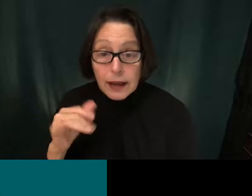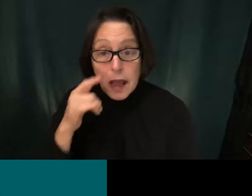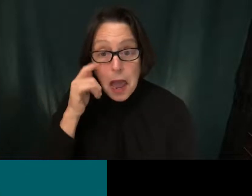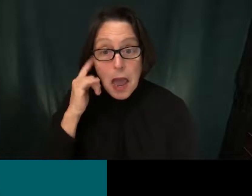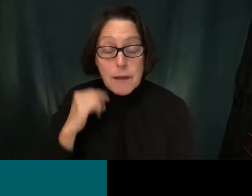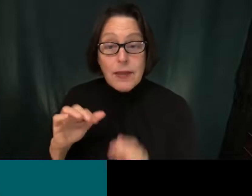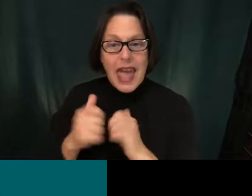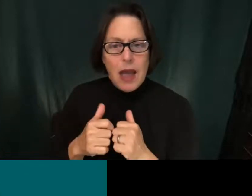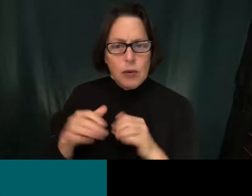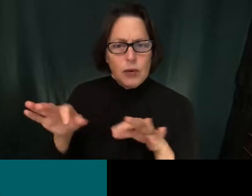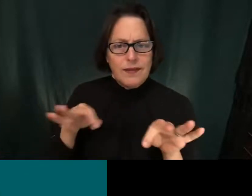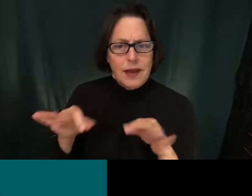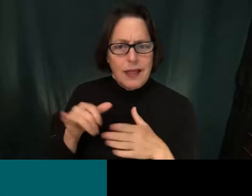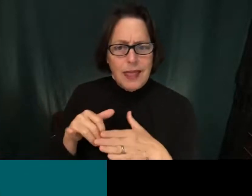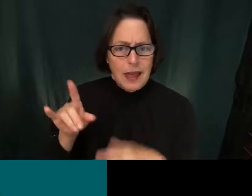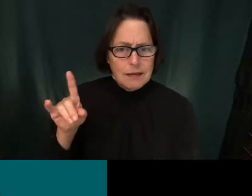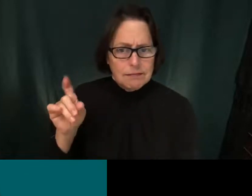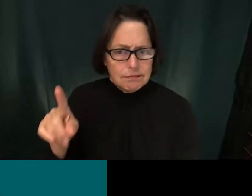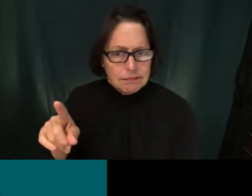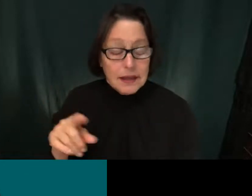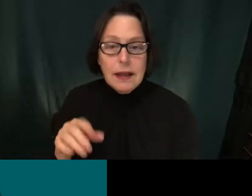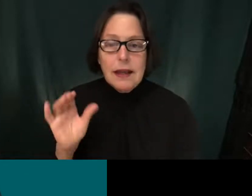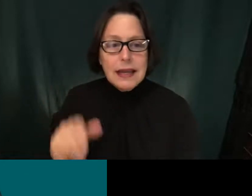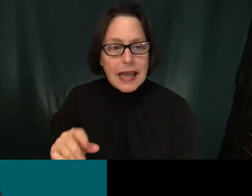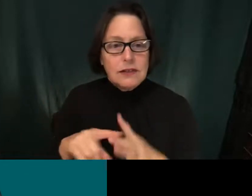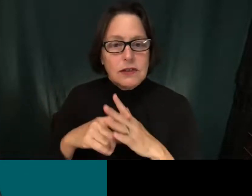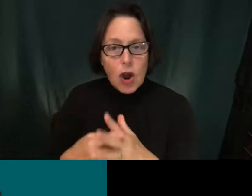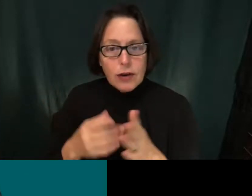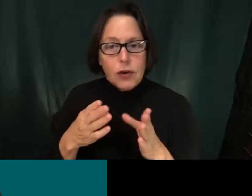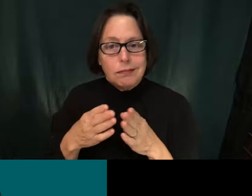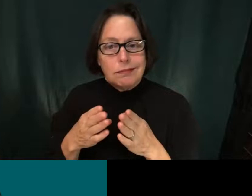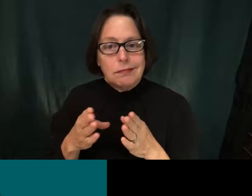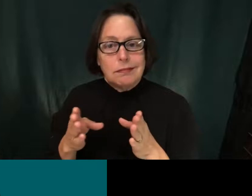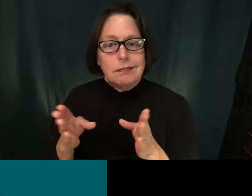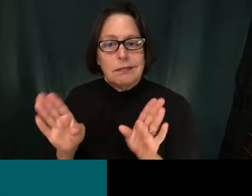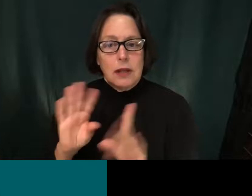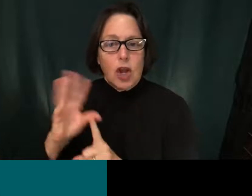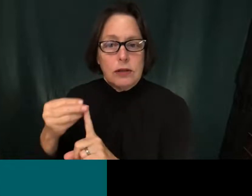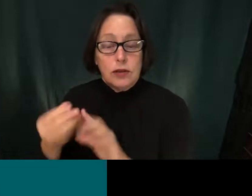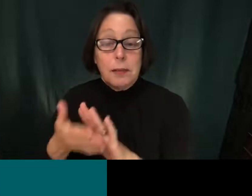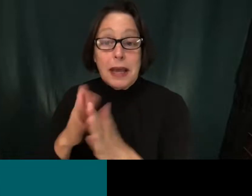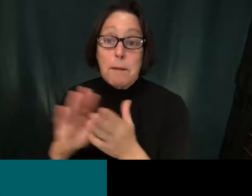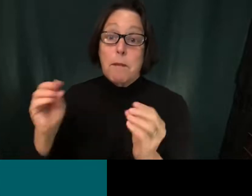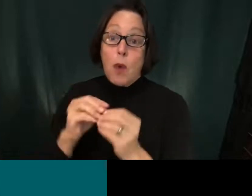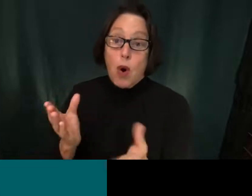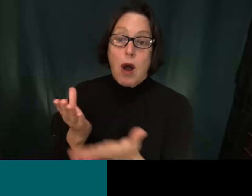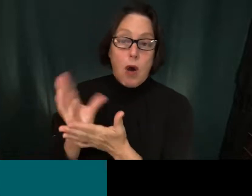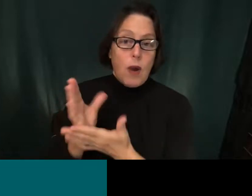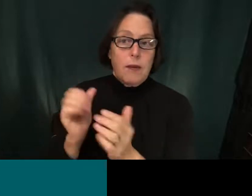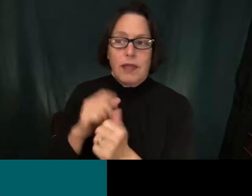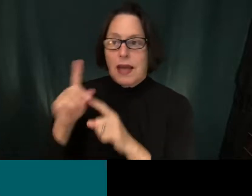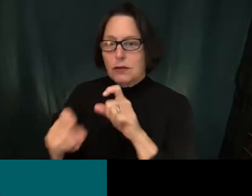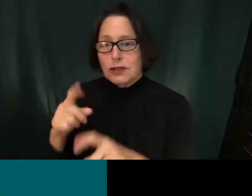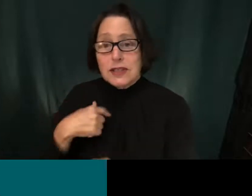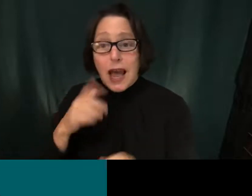can start to develop that the culture where it's more okay to ask questions as well. So I